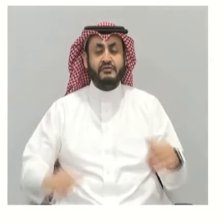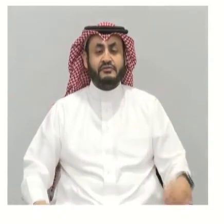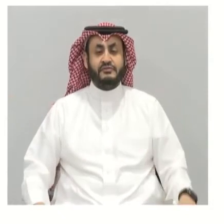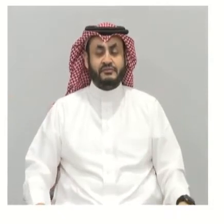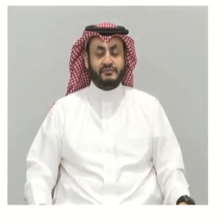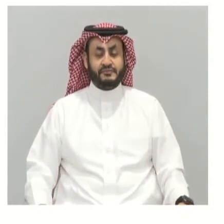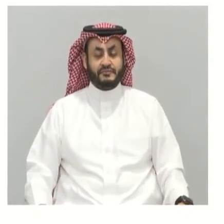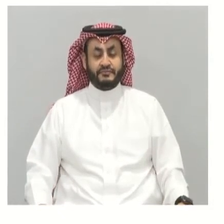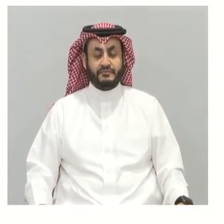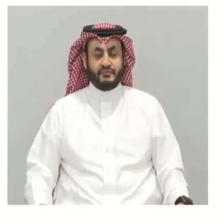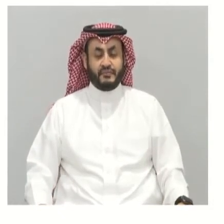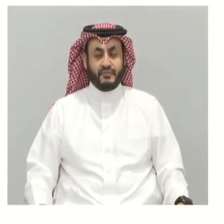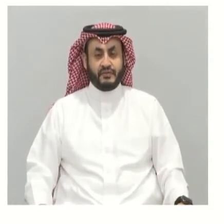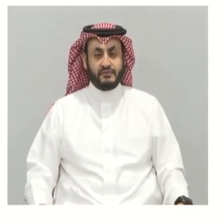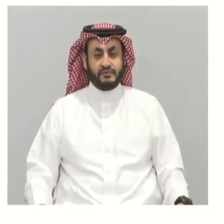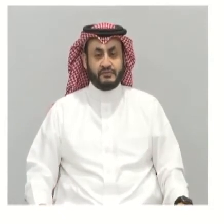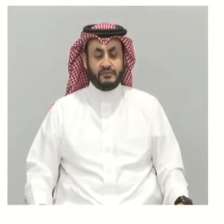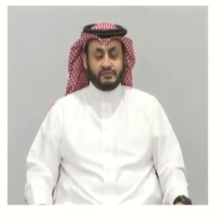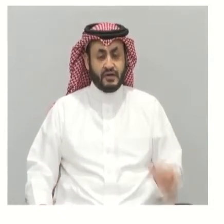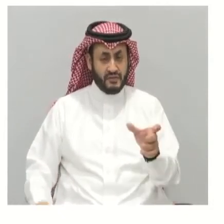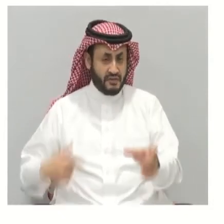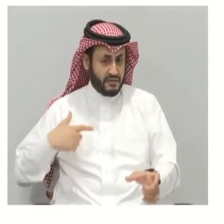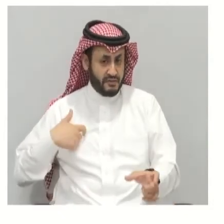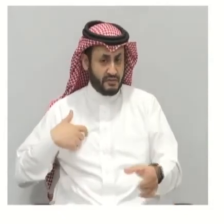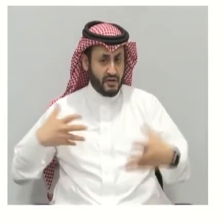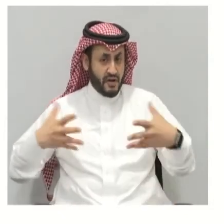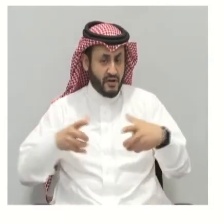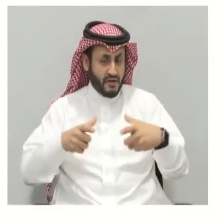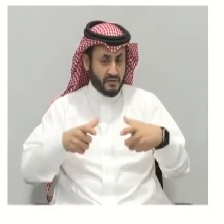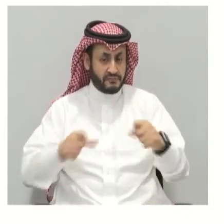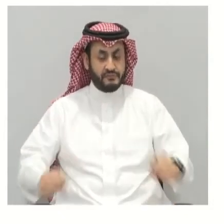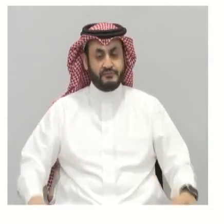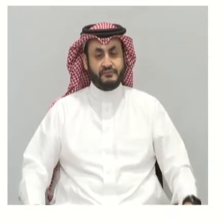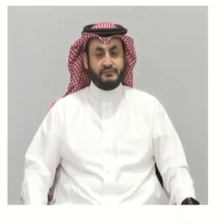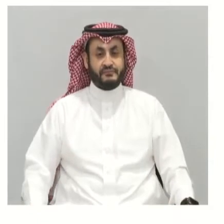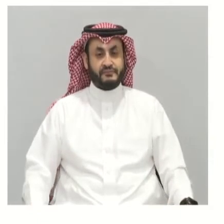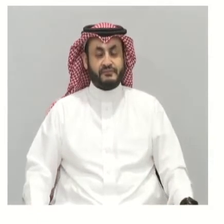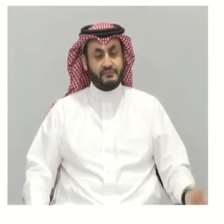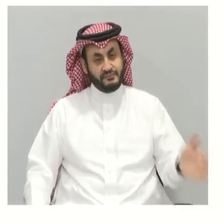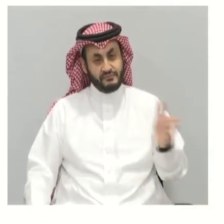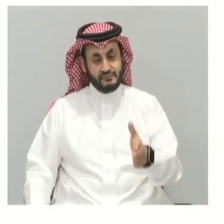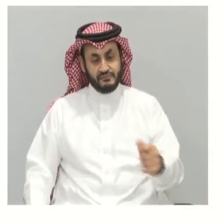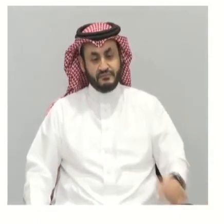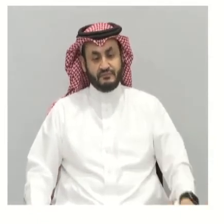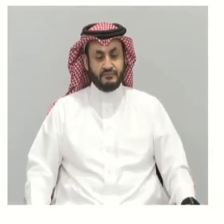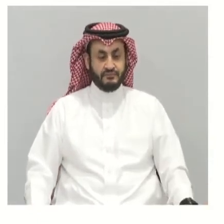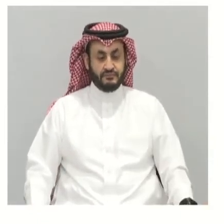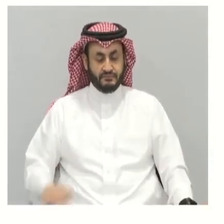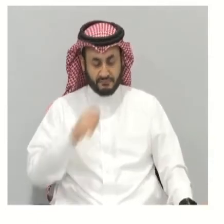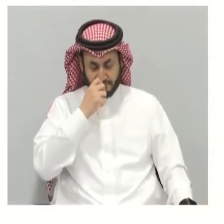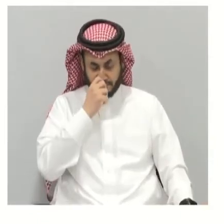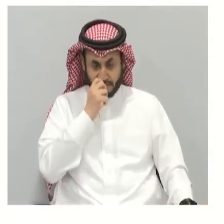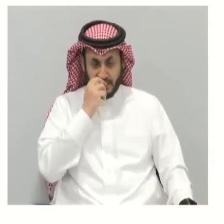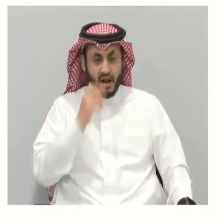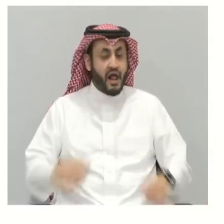PC gaming room. So a bank, it's the name of the room. Now, the next question. What do some